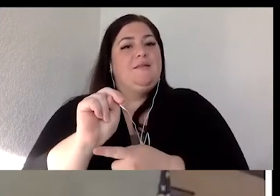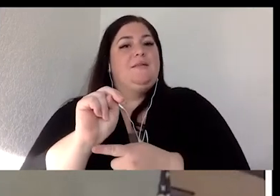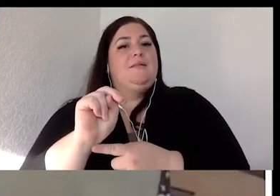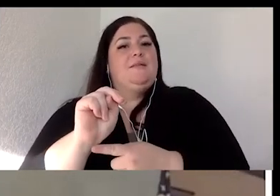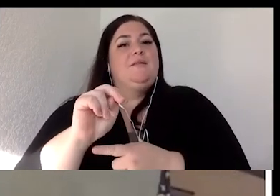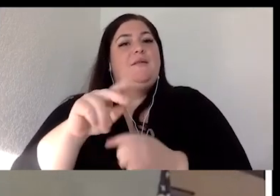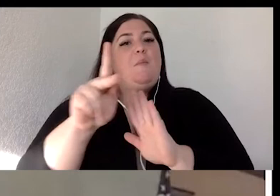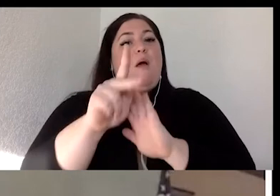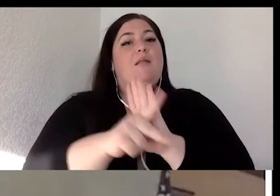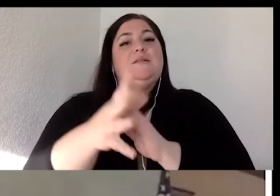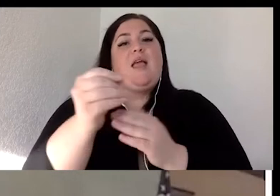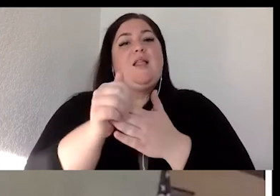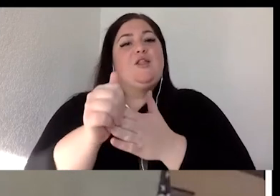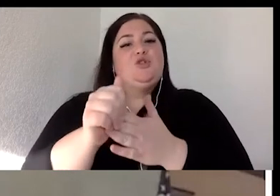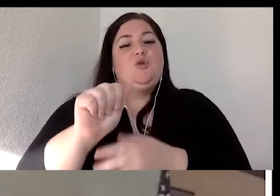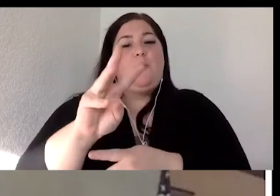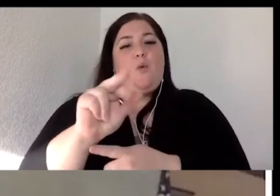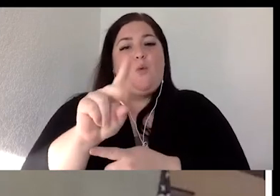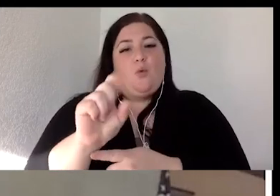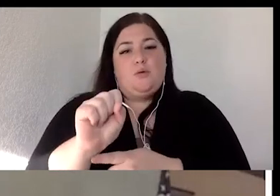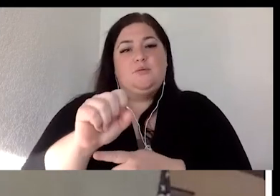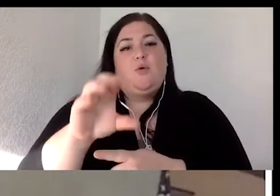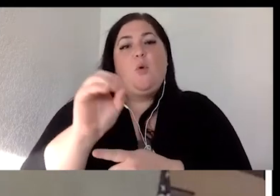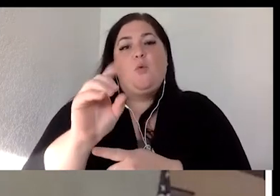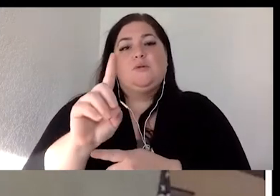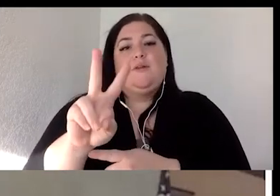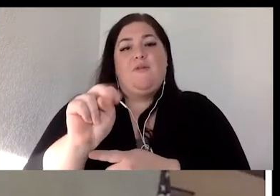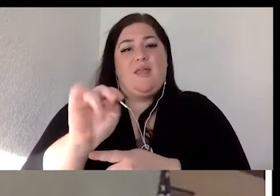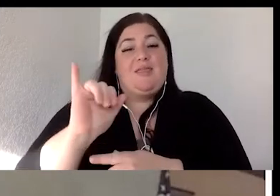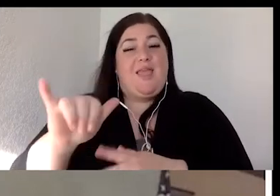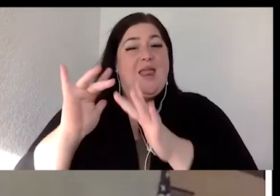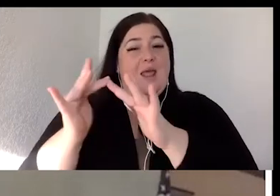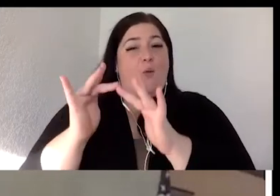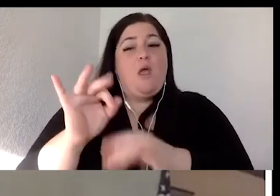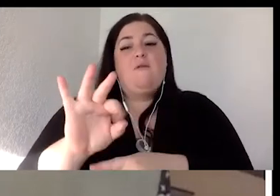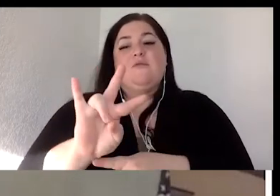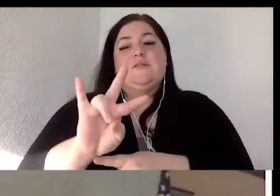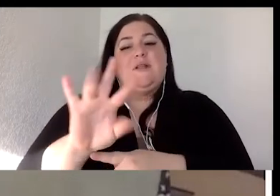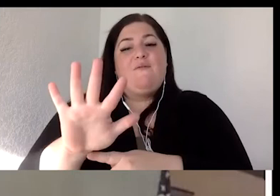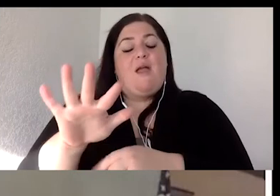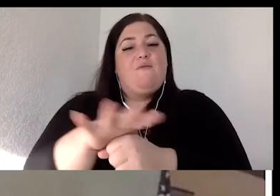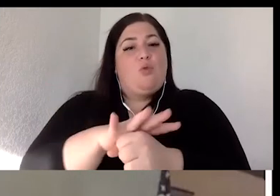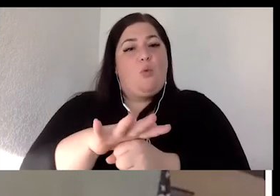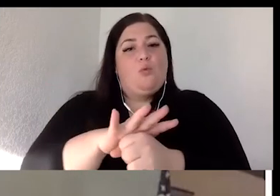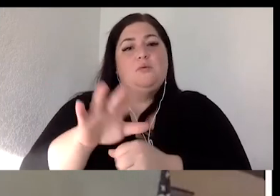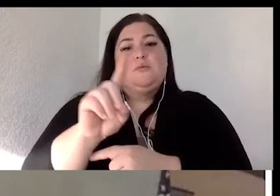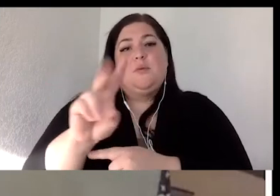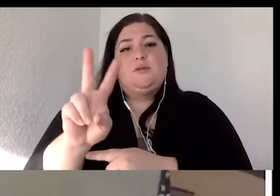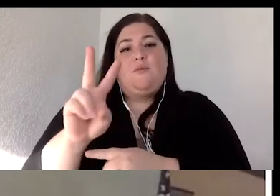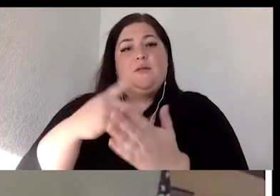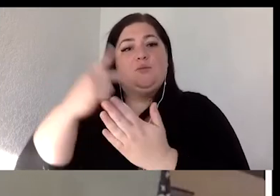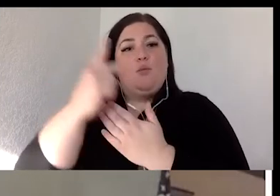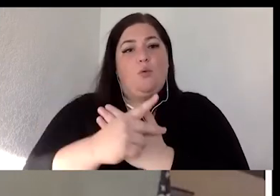and Policy Awards. ODVN is a network of 75 local domestic violence